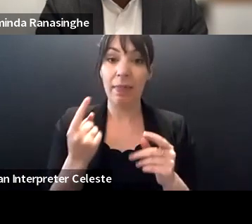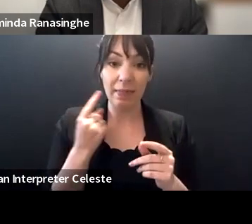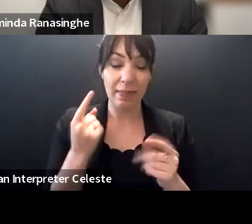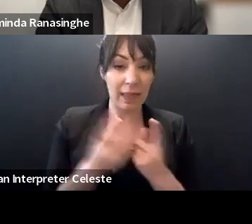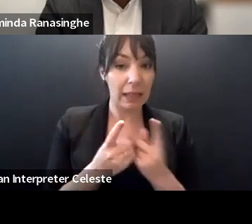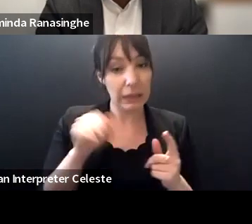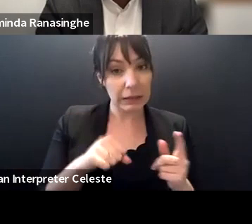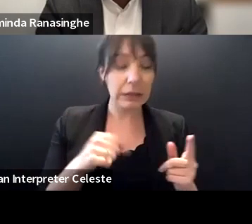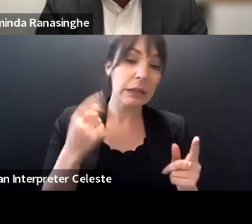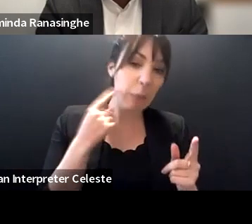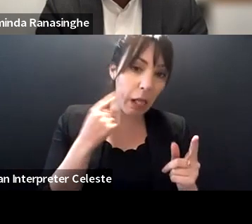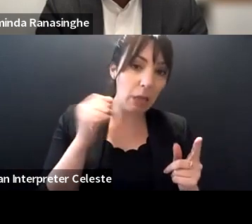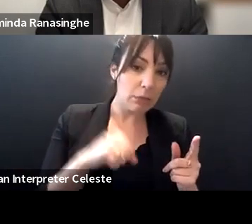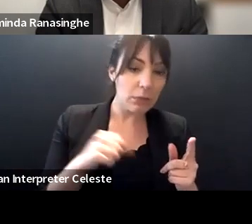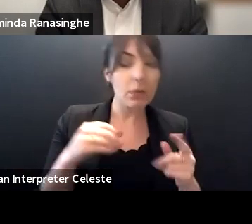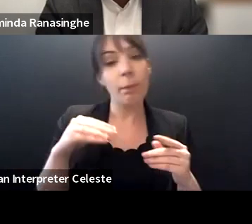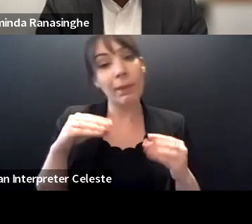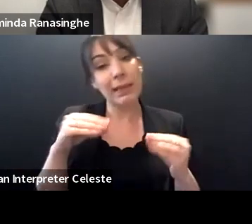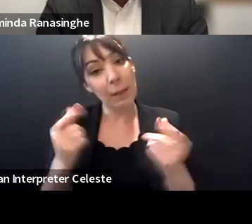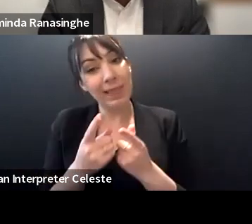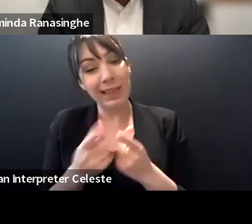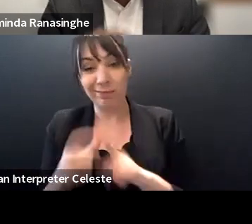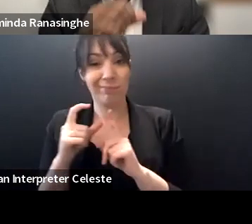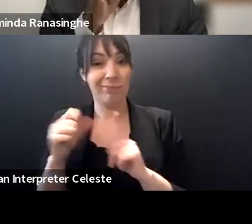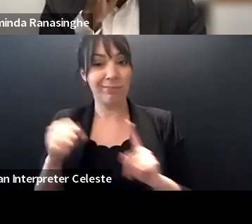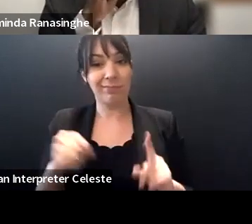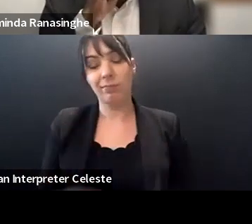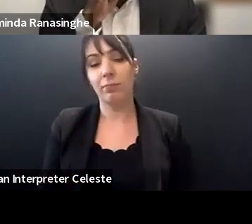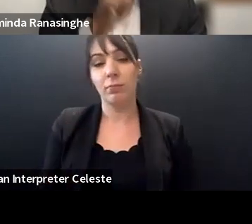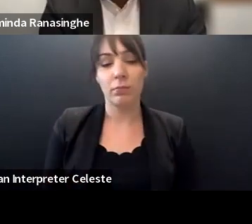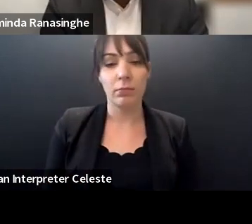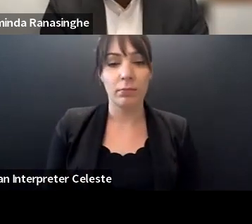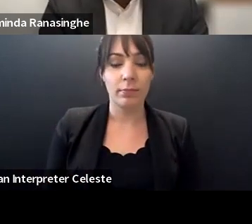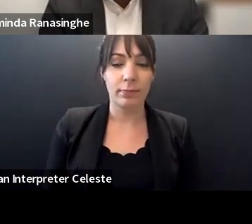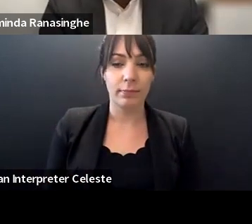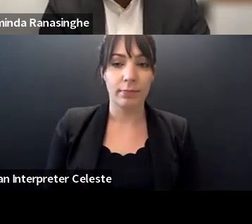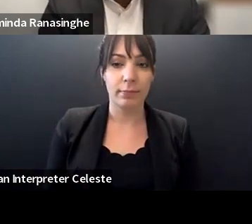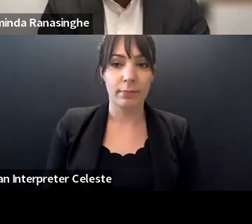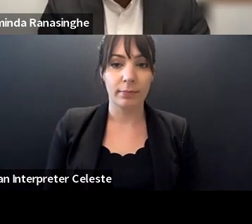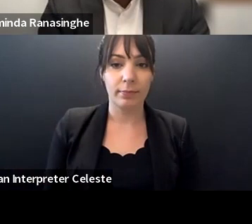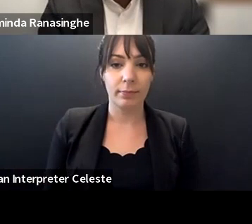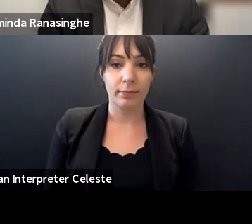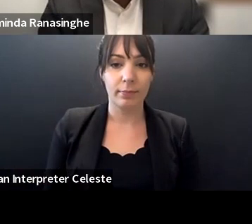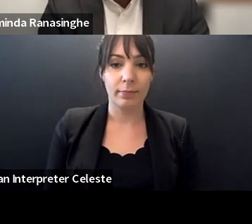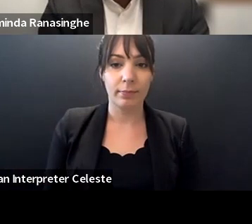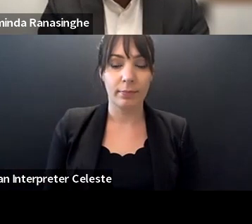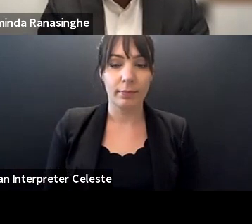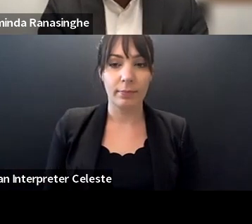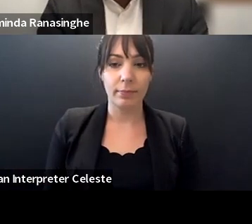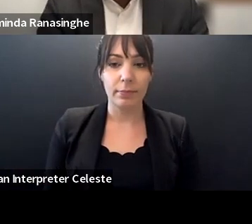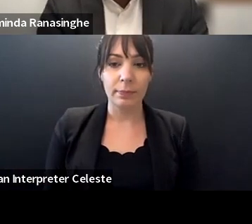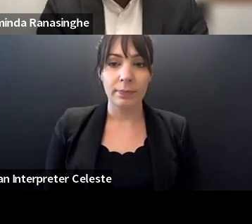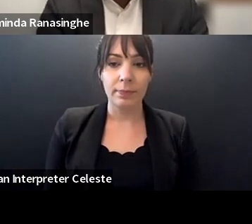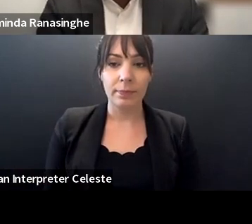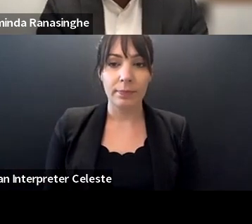There's low-hanging fruit. There's things we can do in practice today that we can go and just start that happening. And the other side of